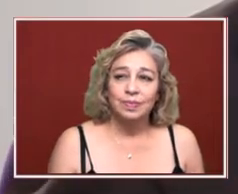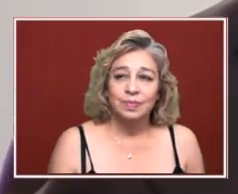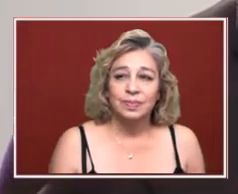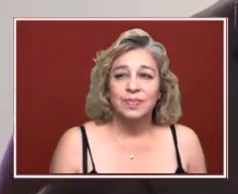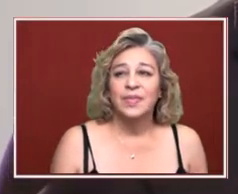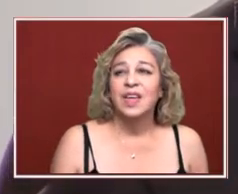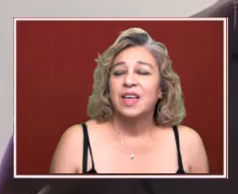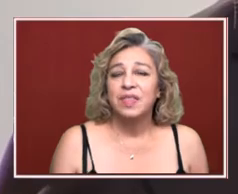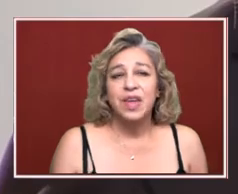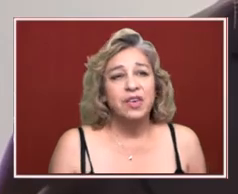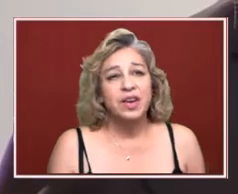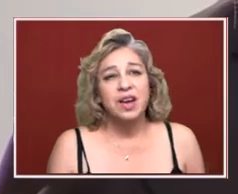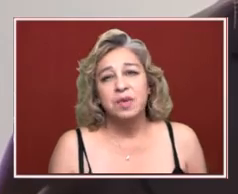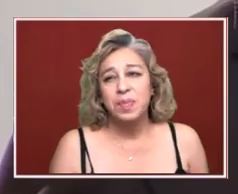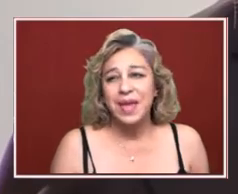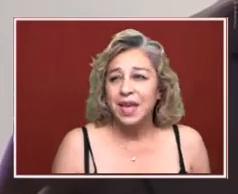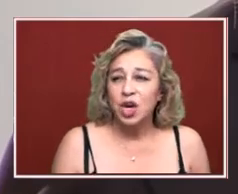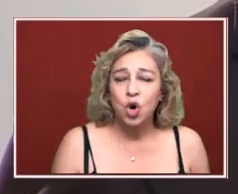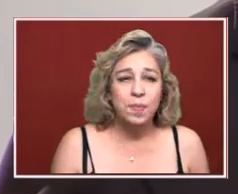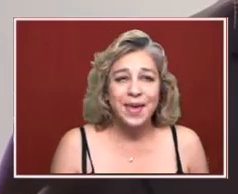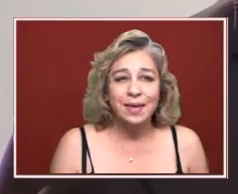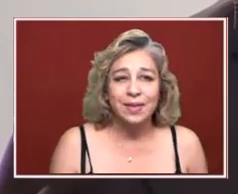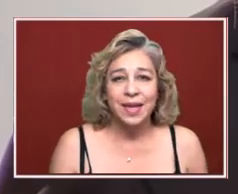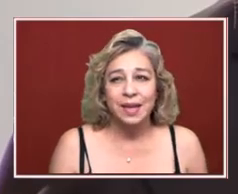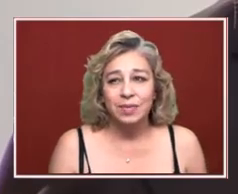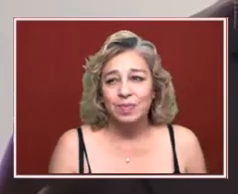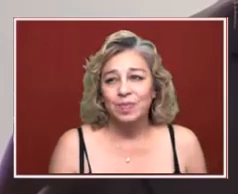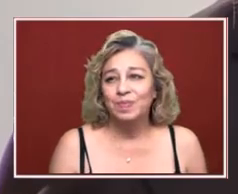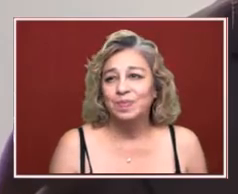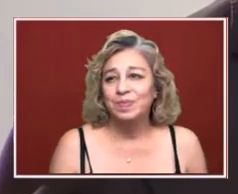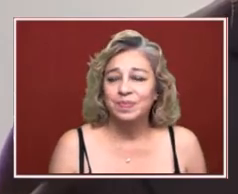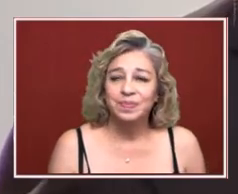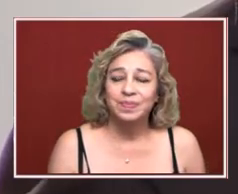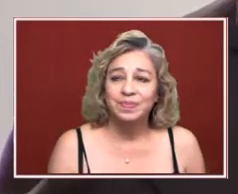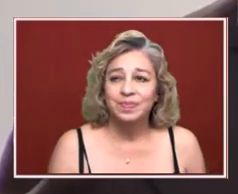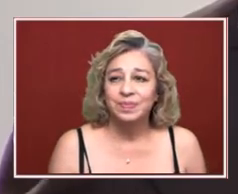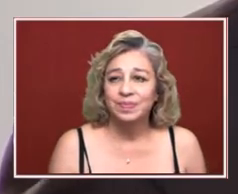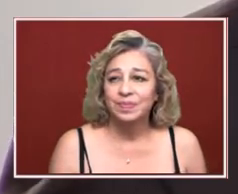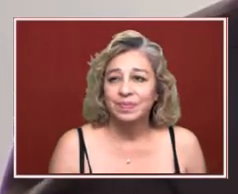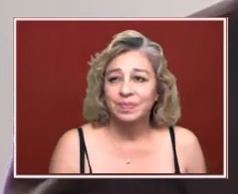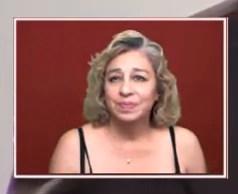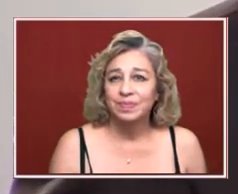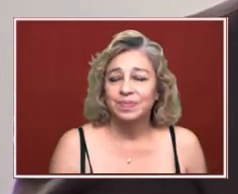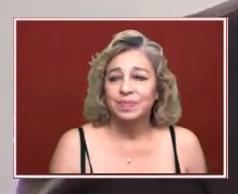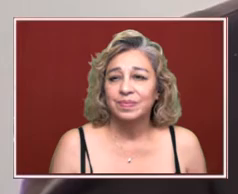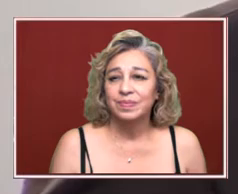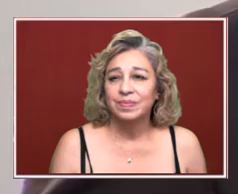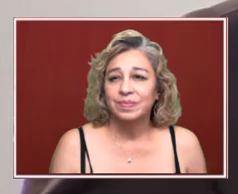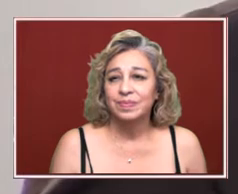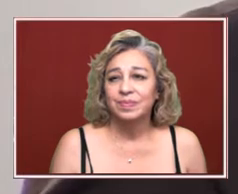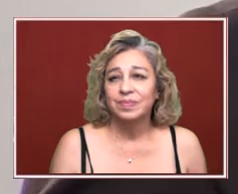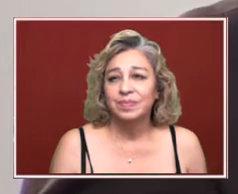contubernio. There cannot be commingling entre autoridades y